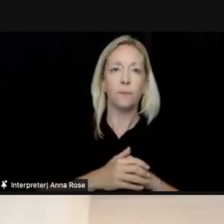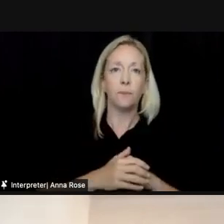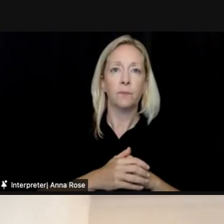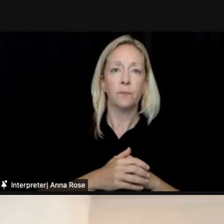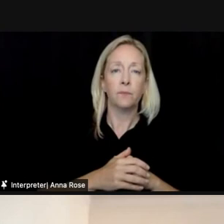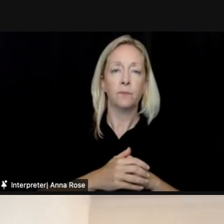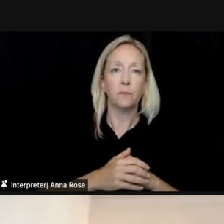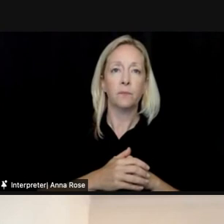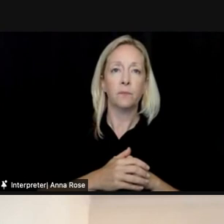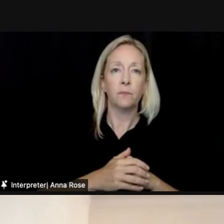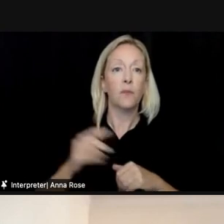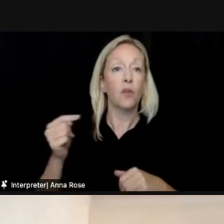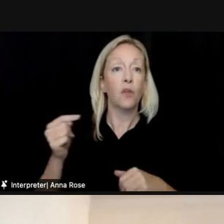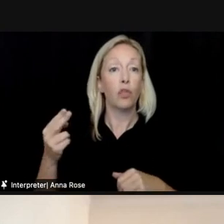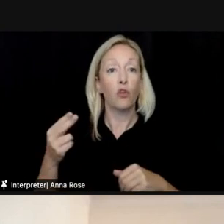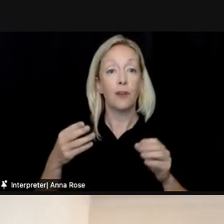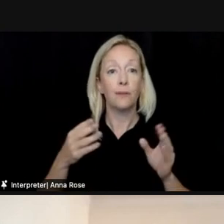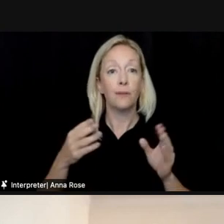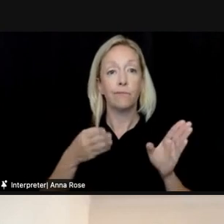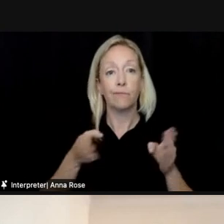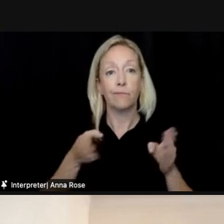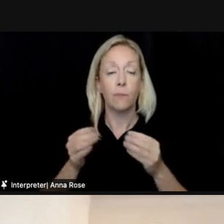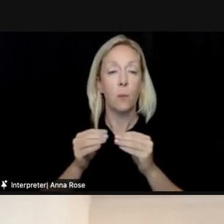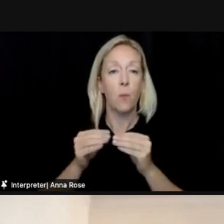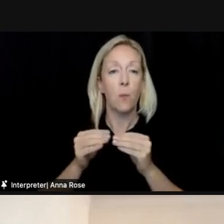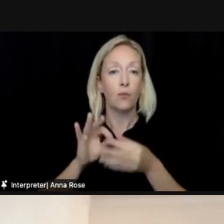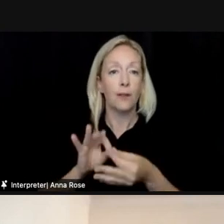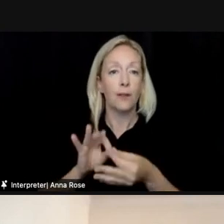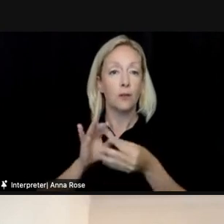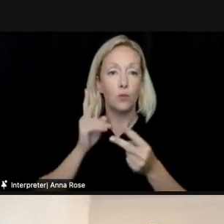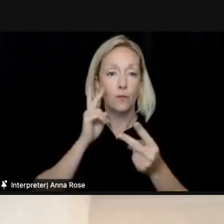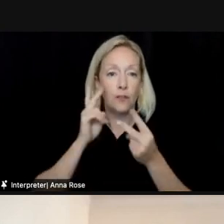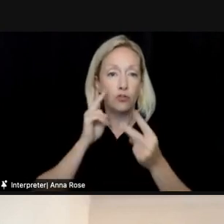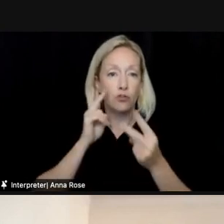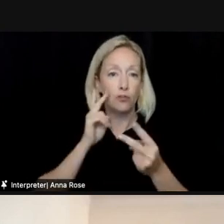then a little bit more on vision as we get closer to Thursday.